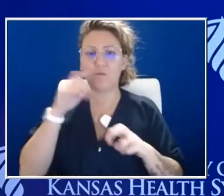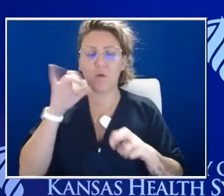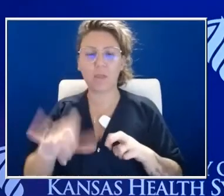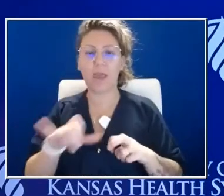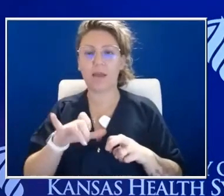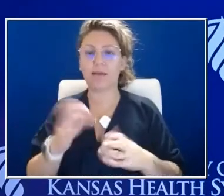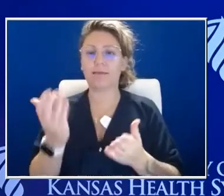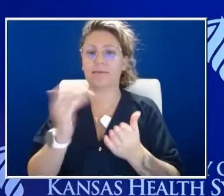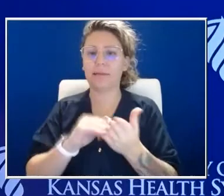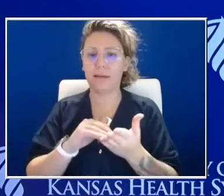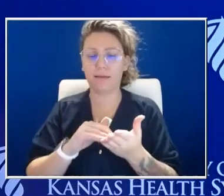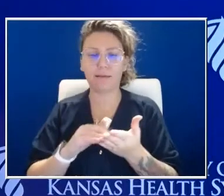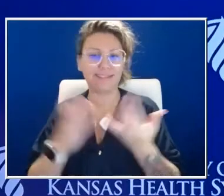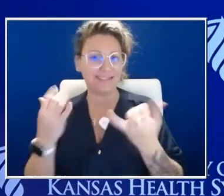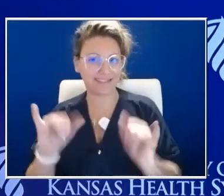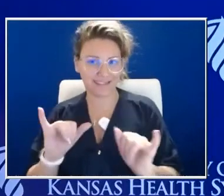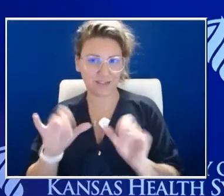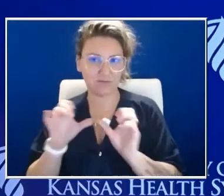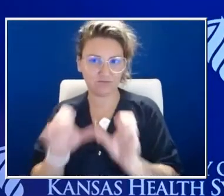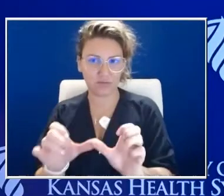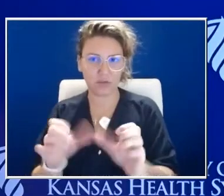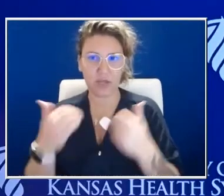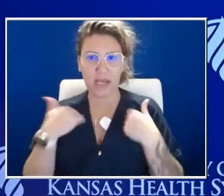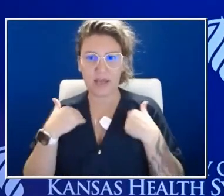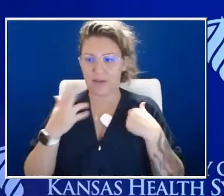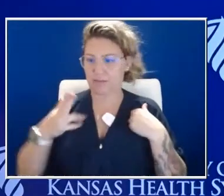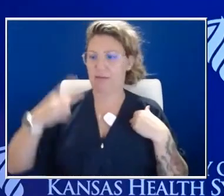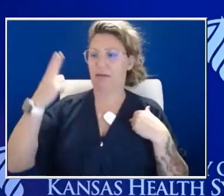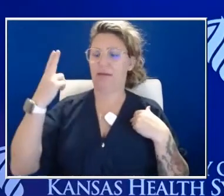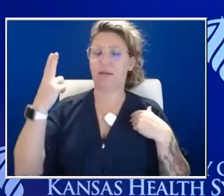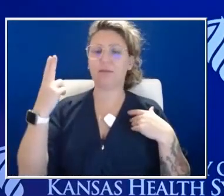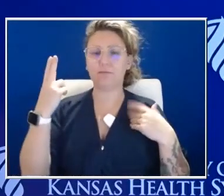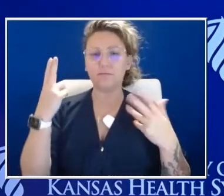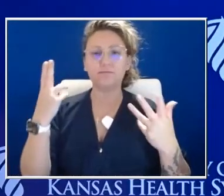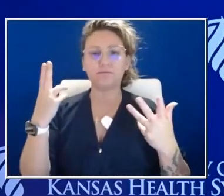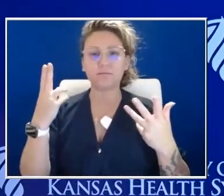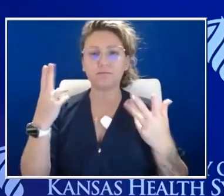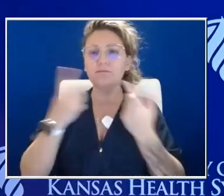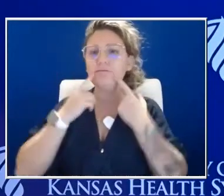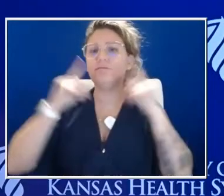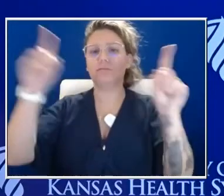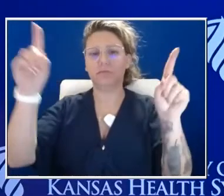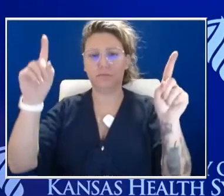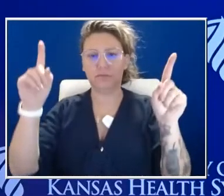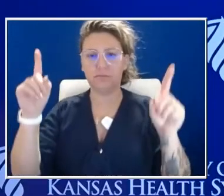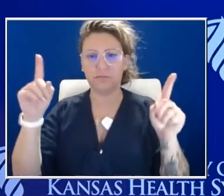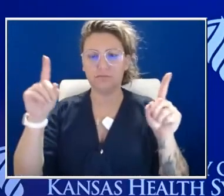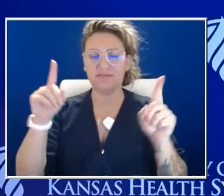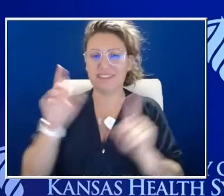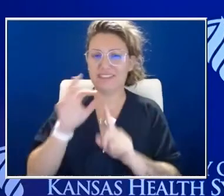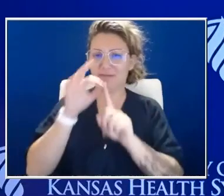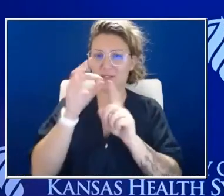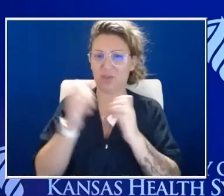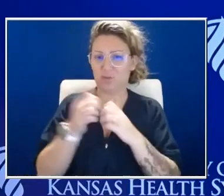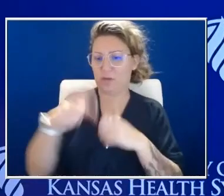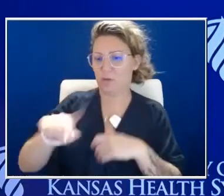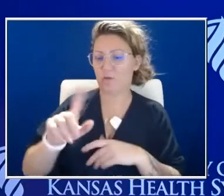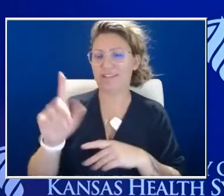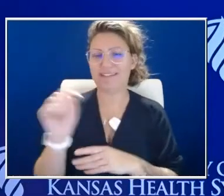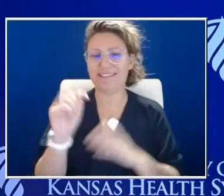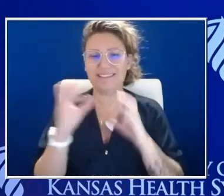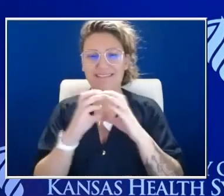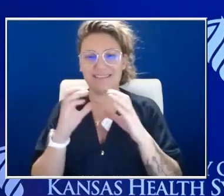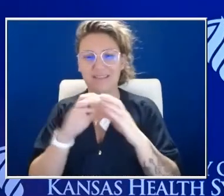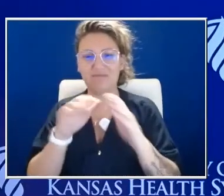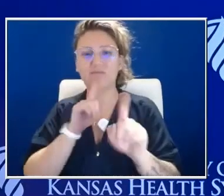you should still continue to have a very high efficacy, especially with those T cell responses, for protection